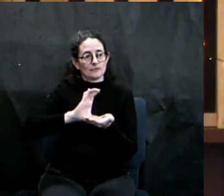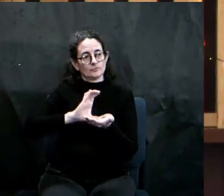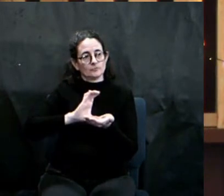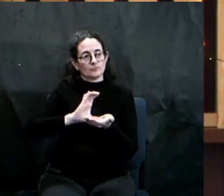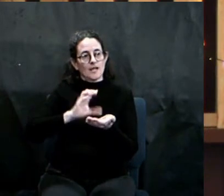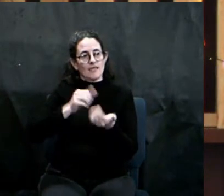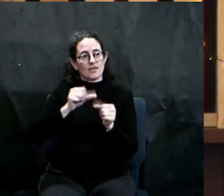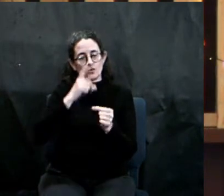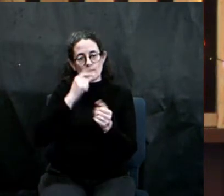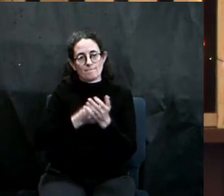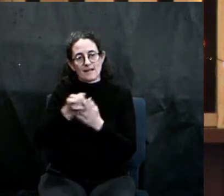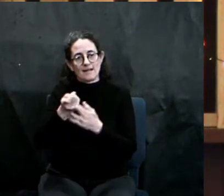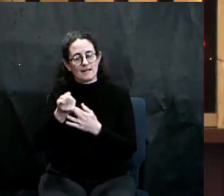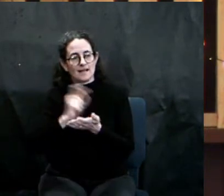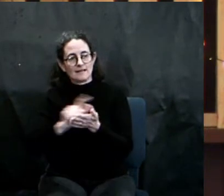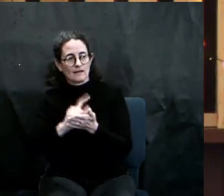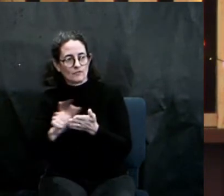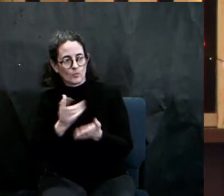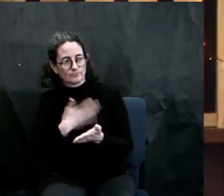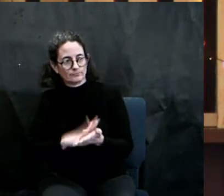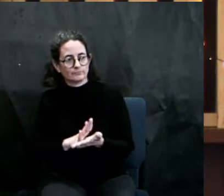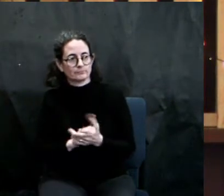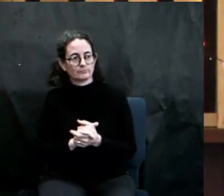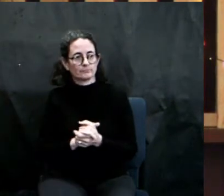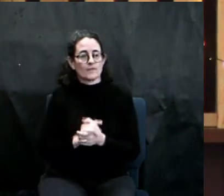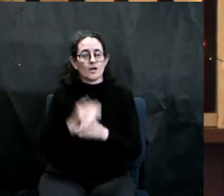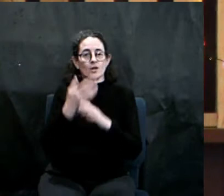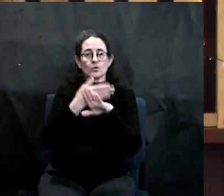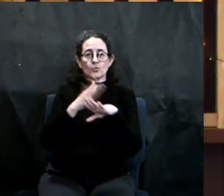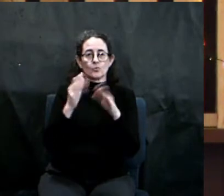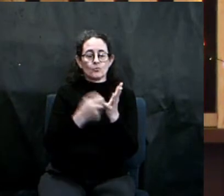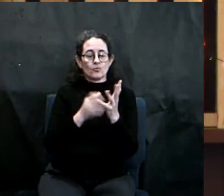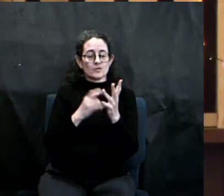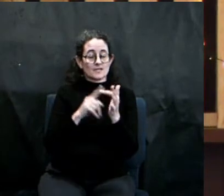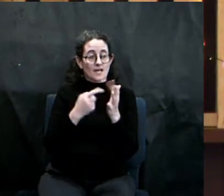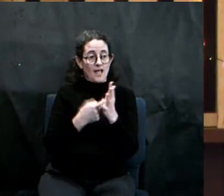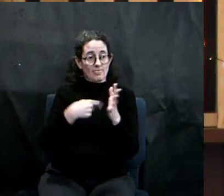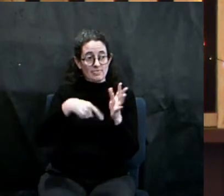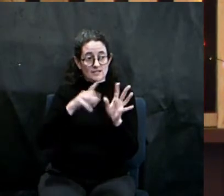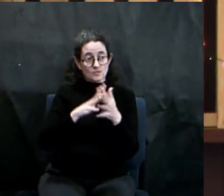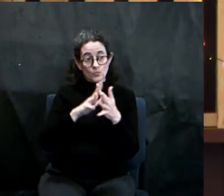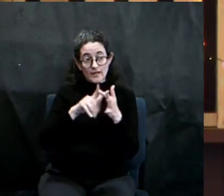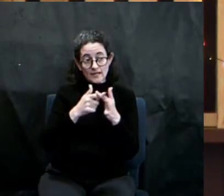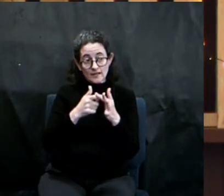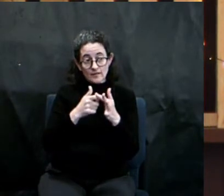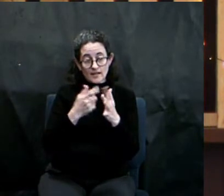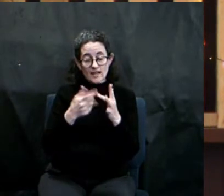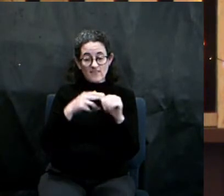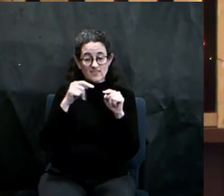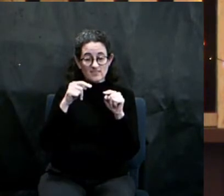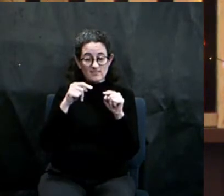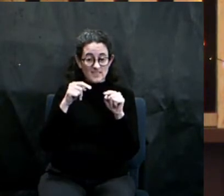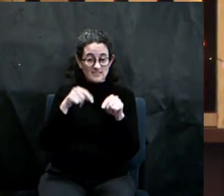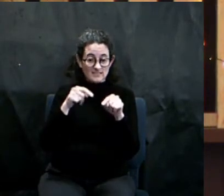payment later next term. New roster will be coming out this week. So if you have, this is your last 24